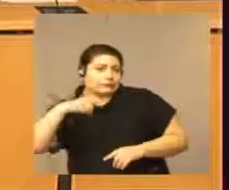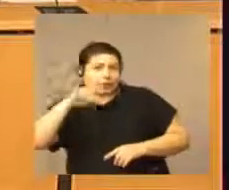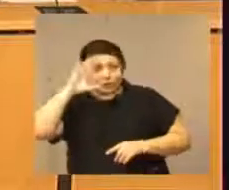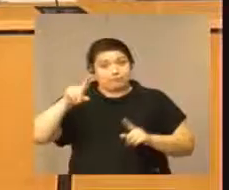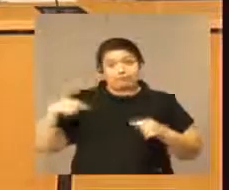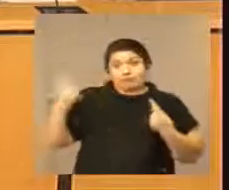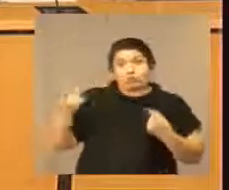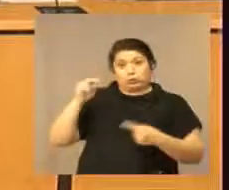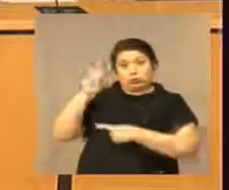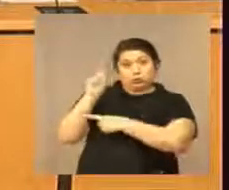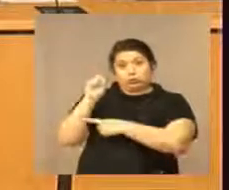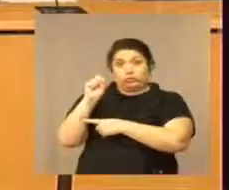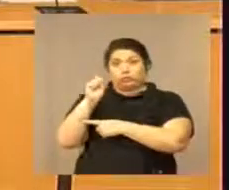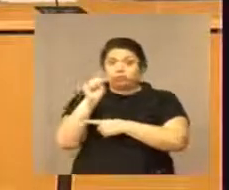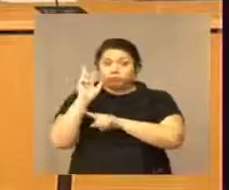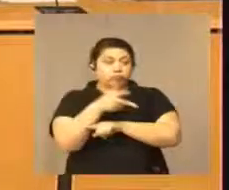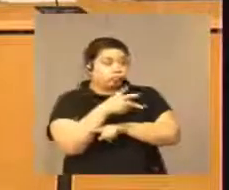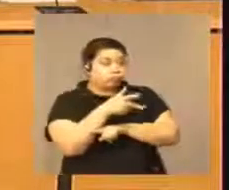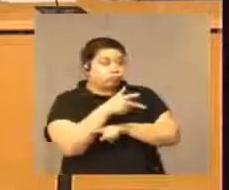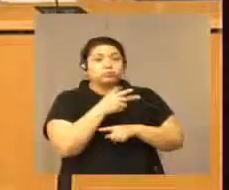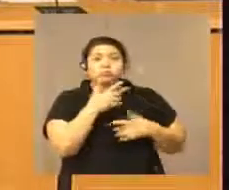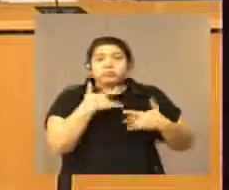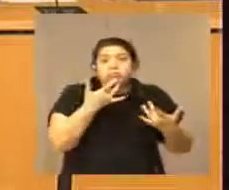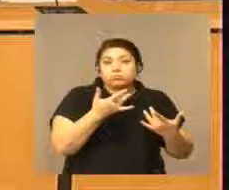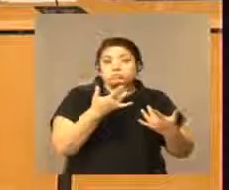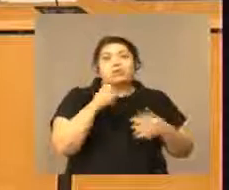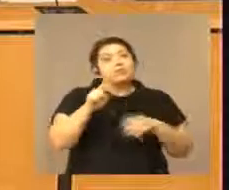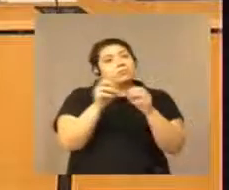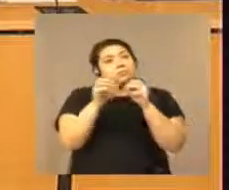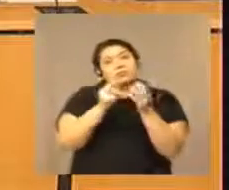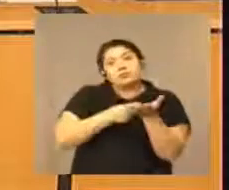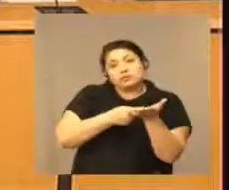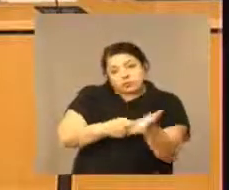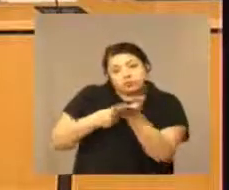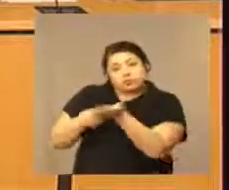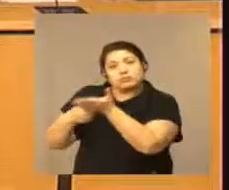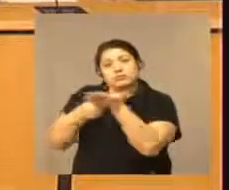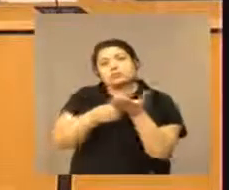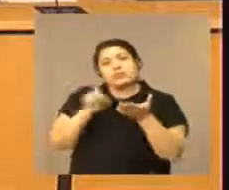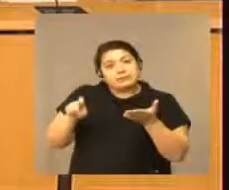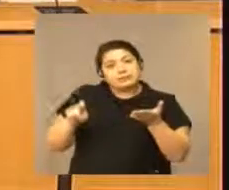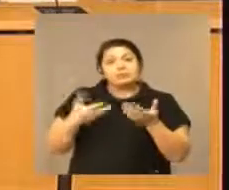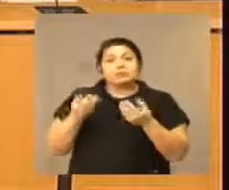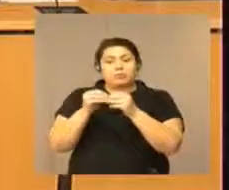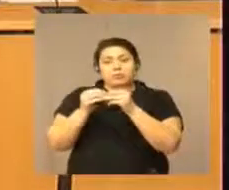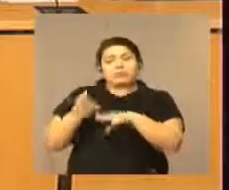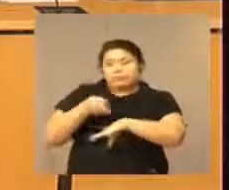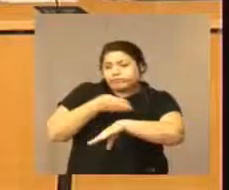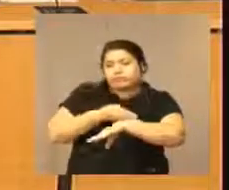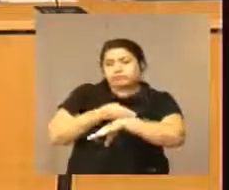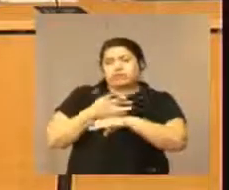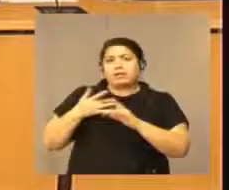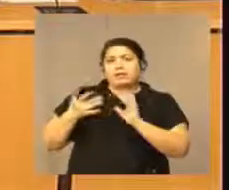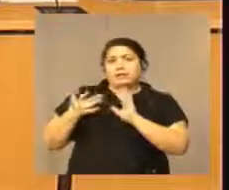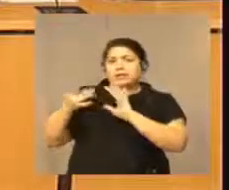quite a bit. And ongoing dialogue. We need to see some improvement across the board and better connection in